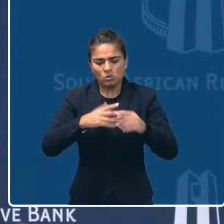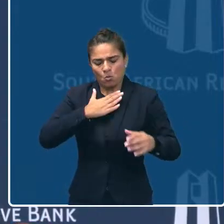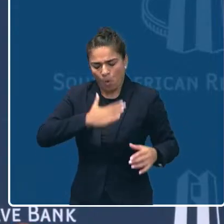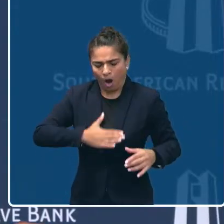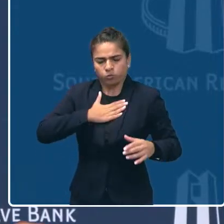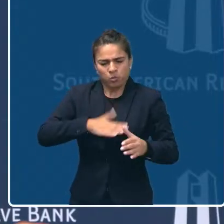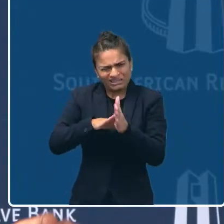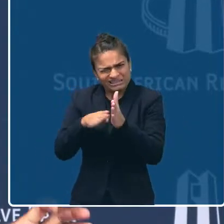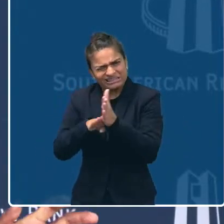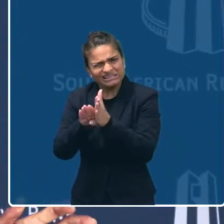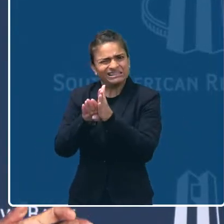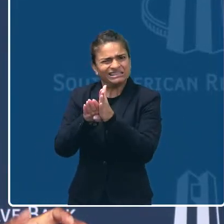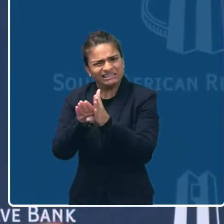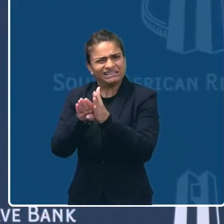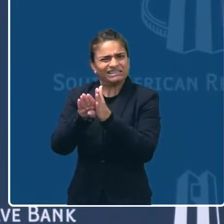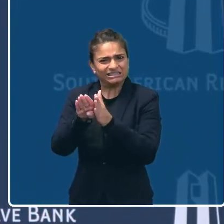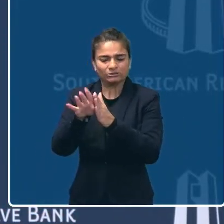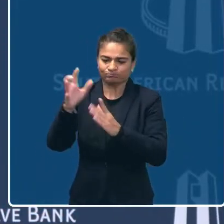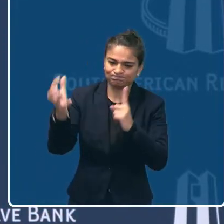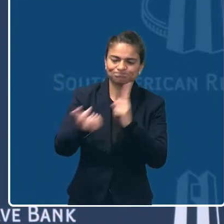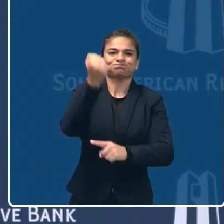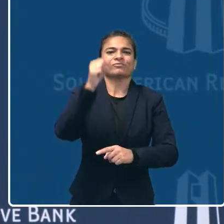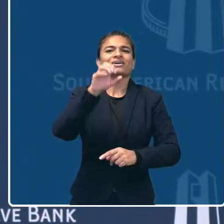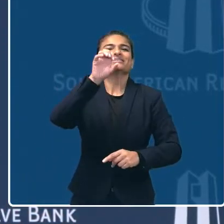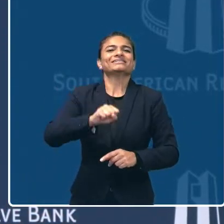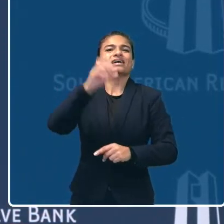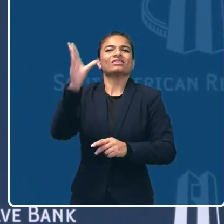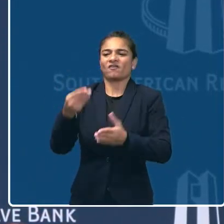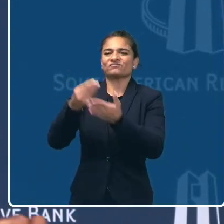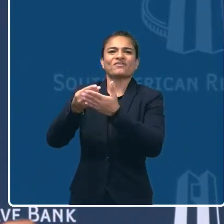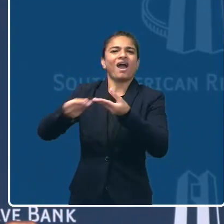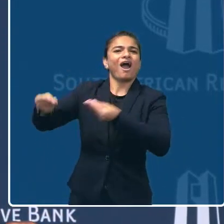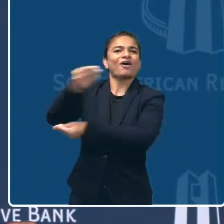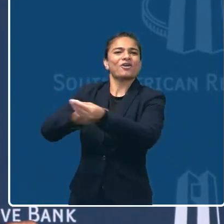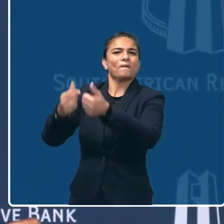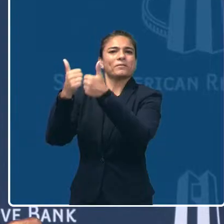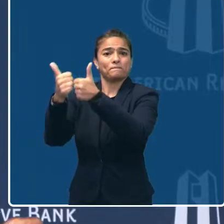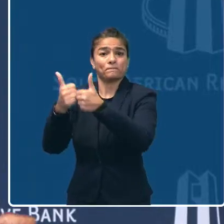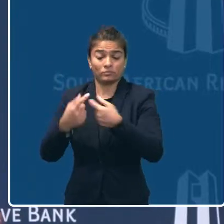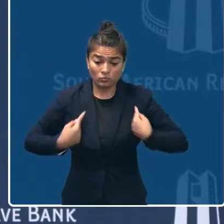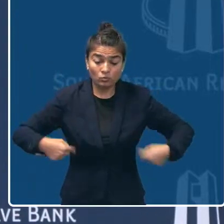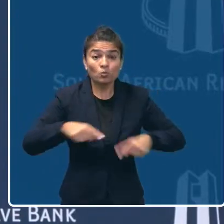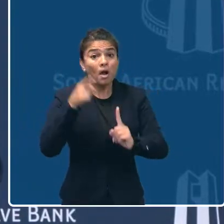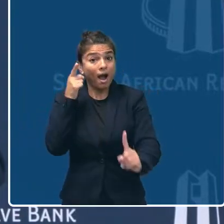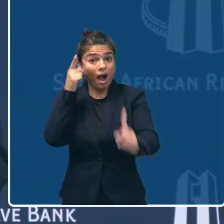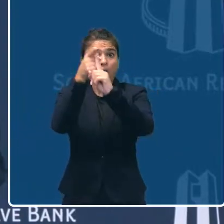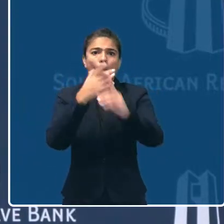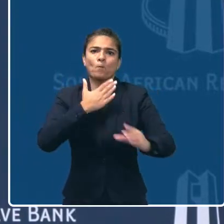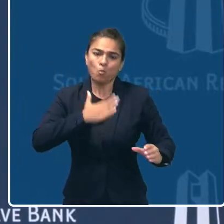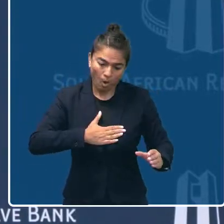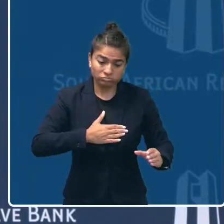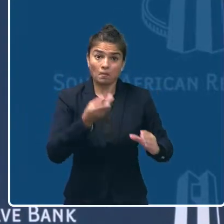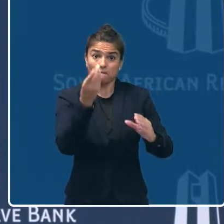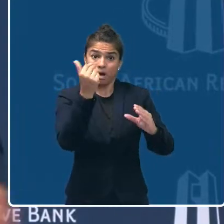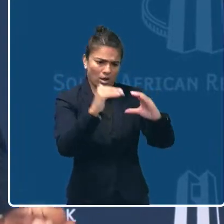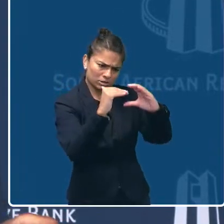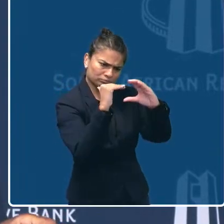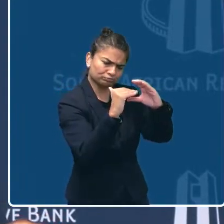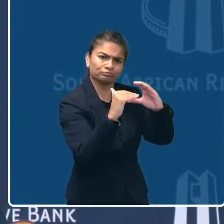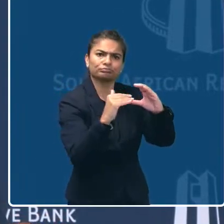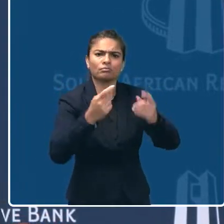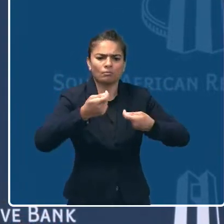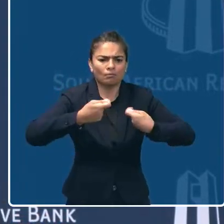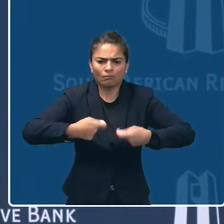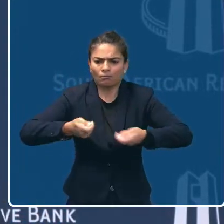The SARB's main contribution is to deliver price stability, and we see scope to lock in low inflation